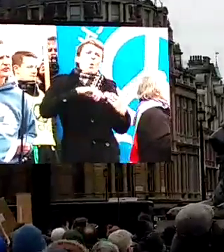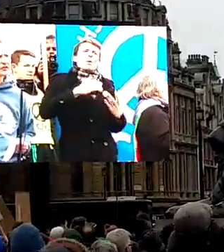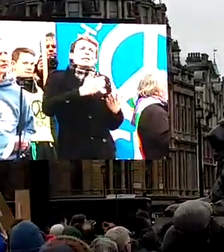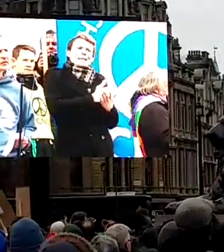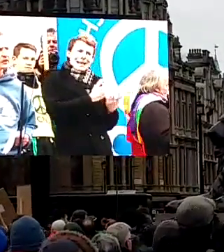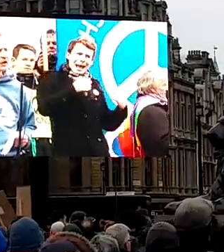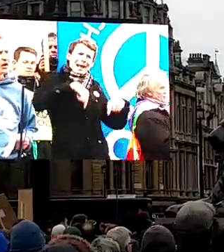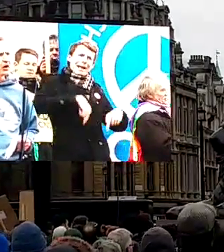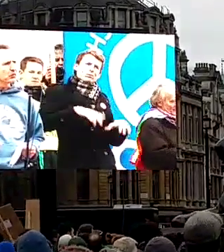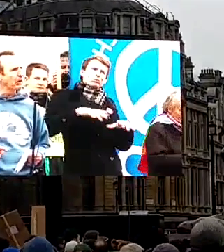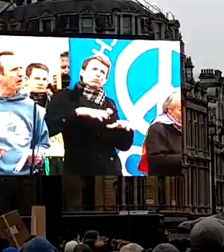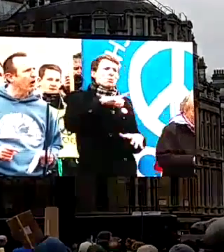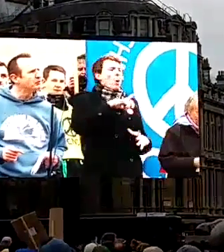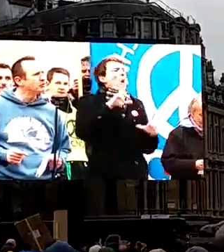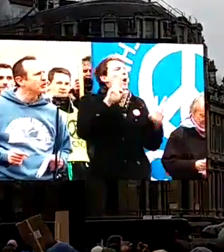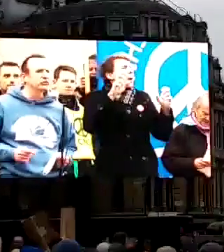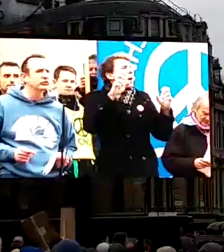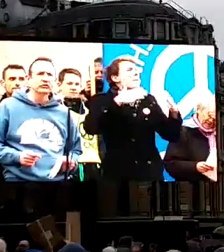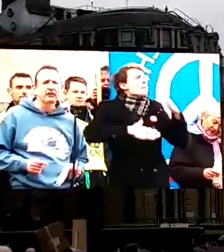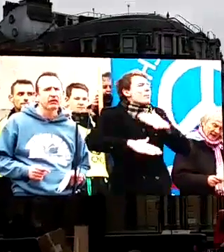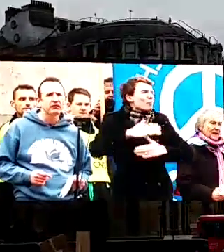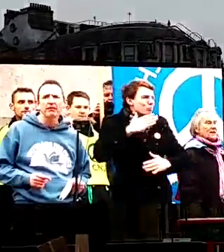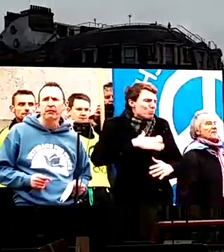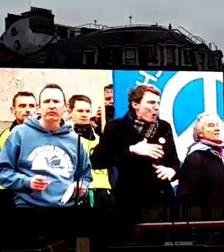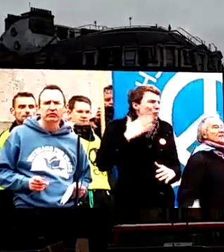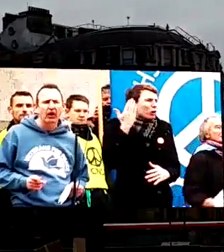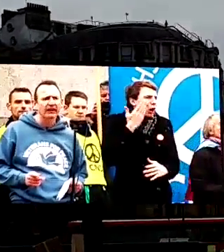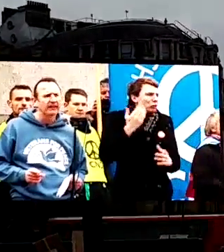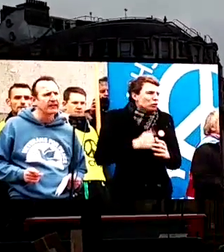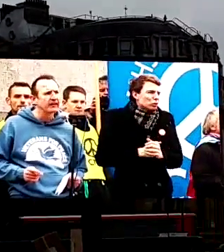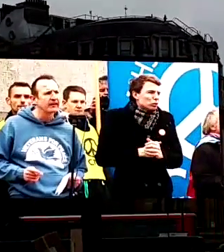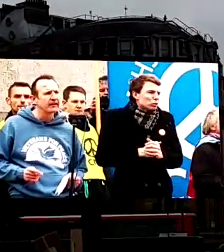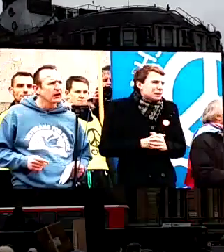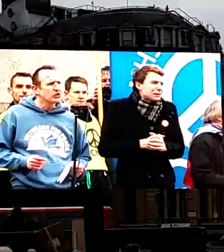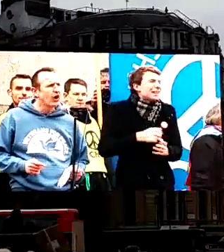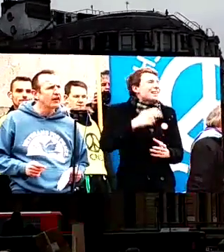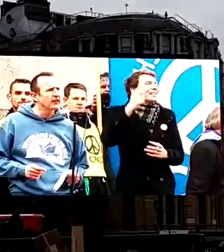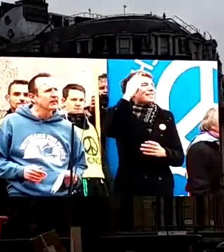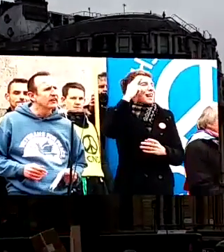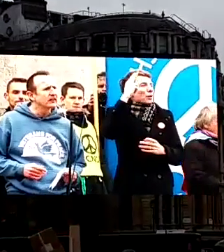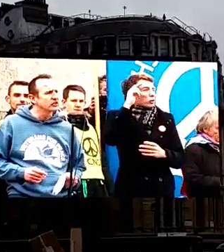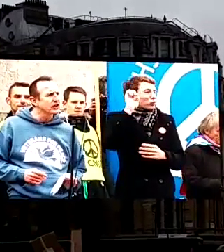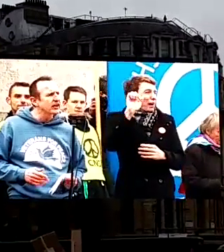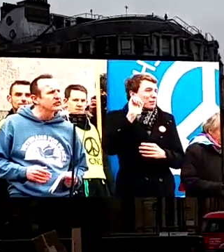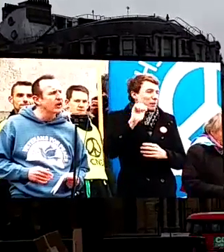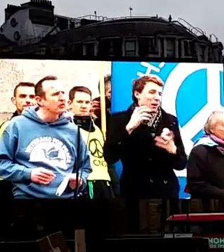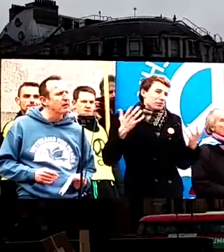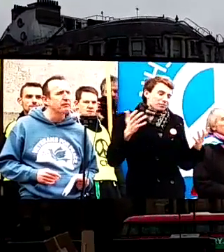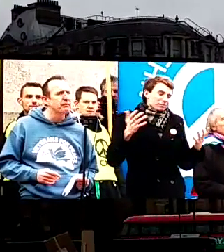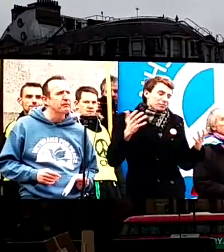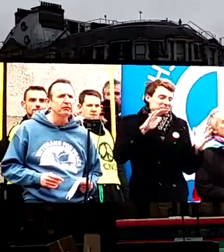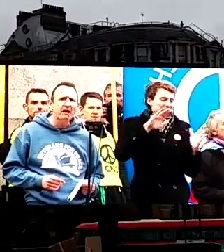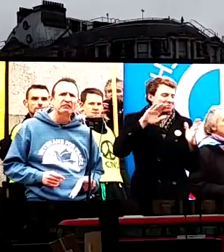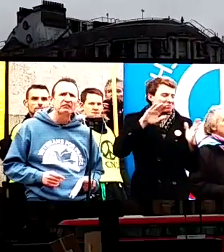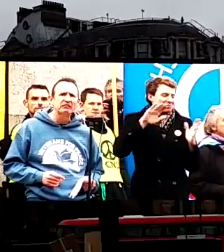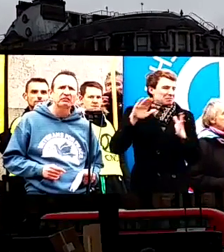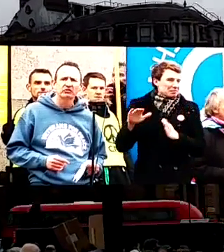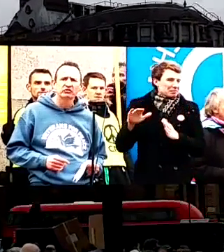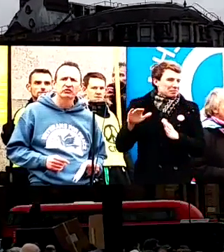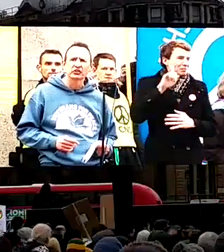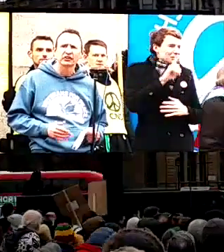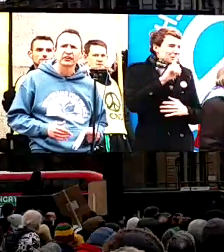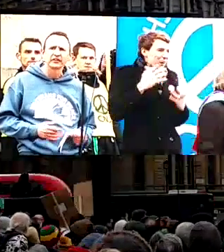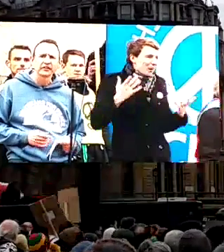moral nation. Well, arms deals to Saudi Arabia aside, Trident is a genocidal weapon of